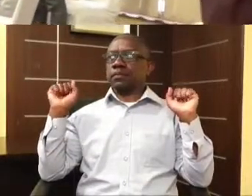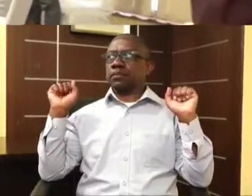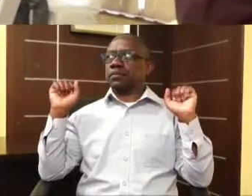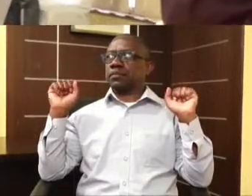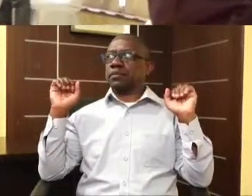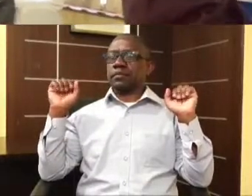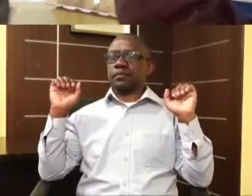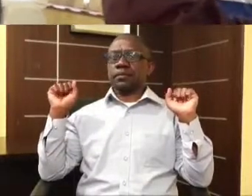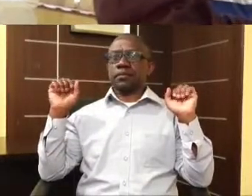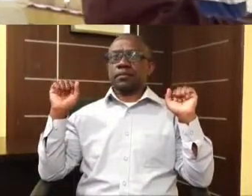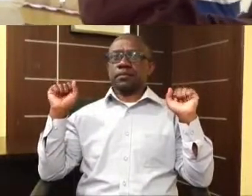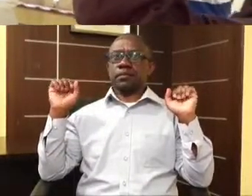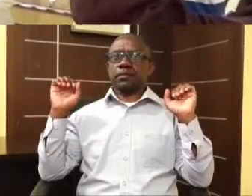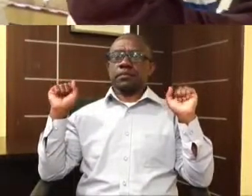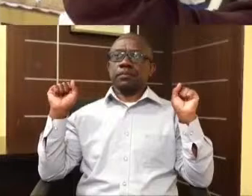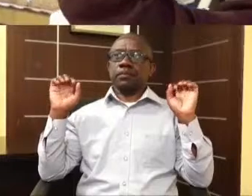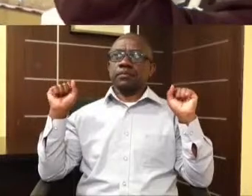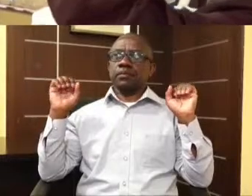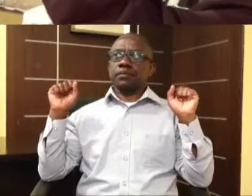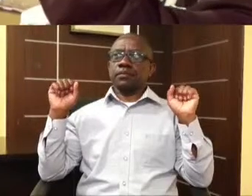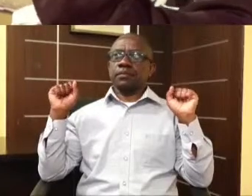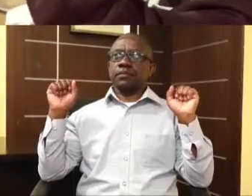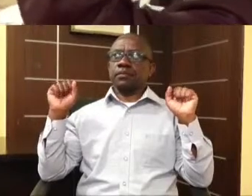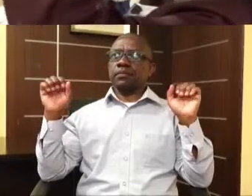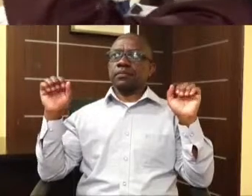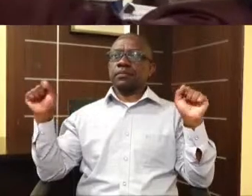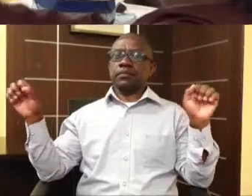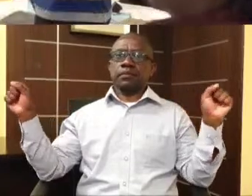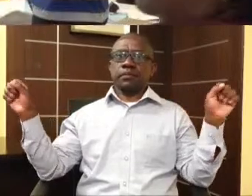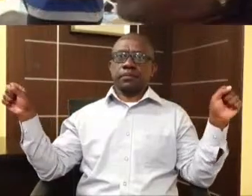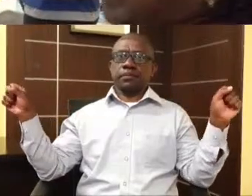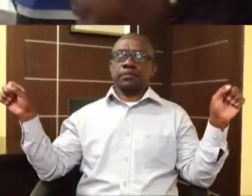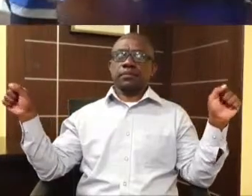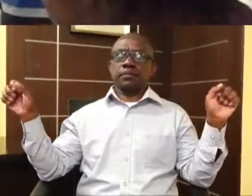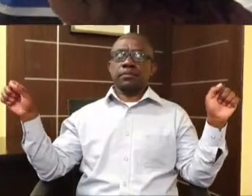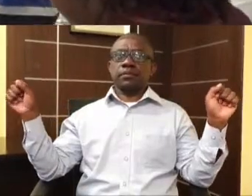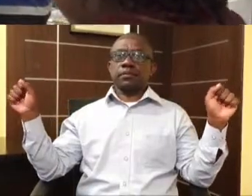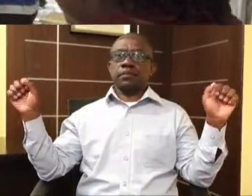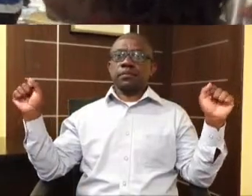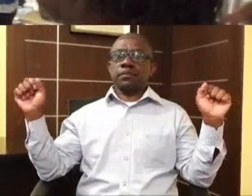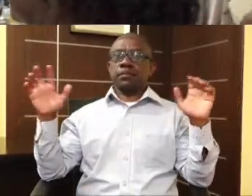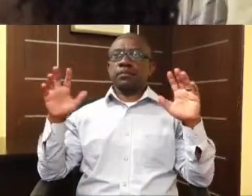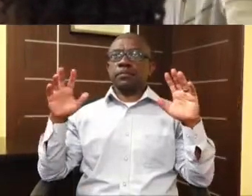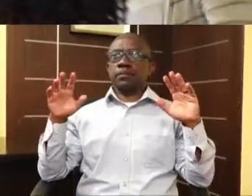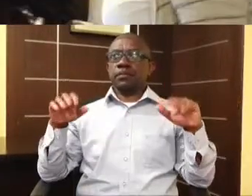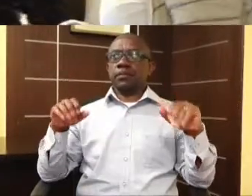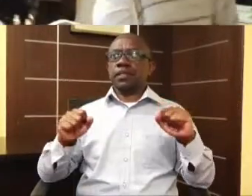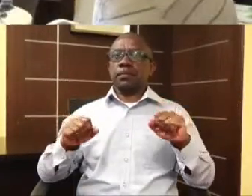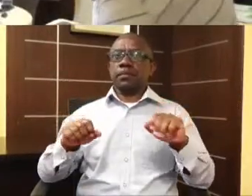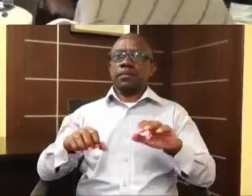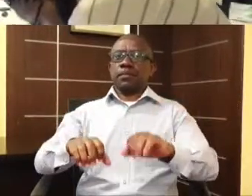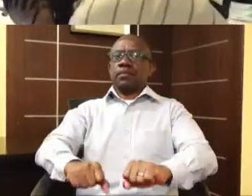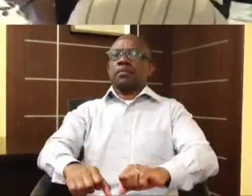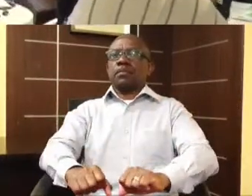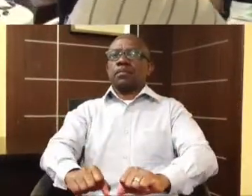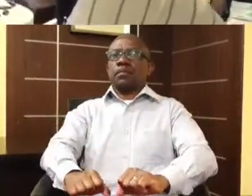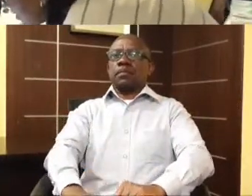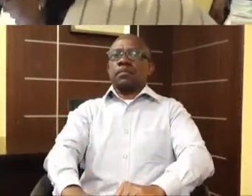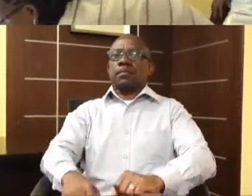call heavens. Then we call them sideways. Then we call the floor by touching the